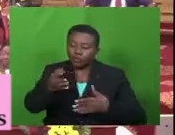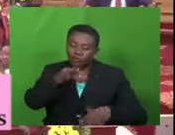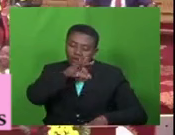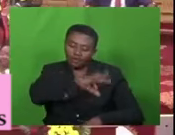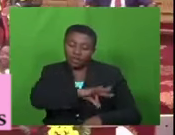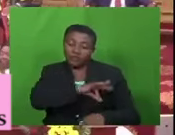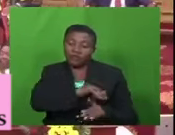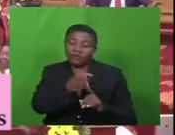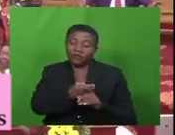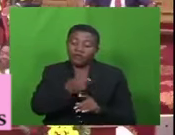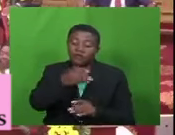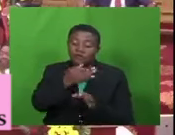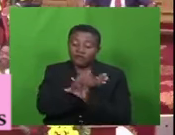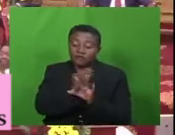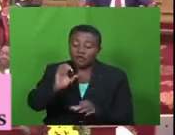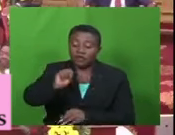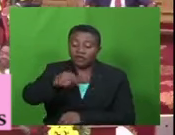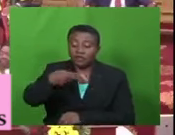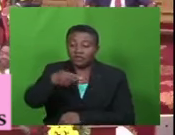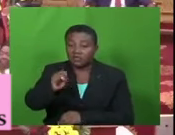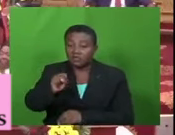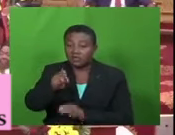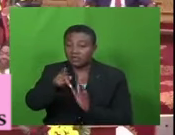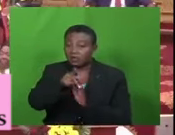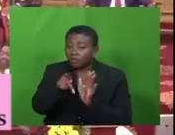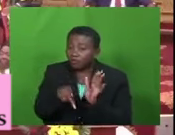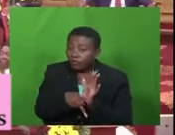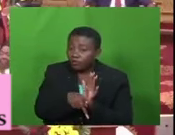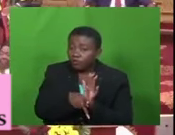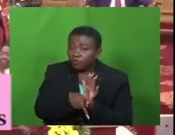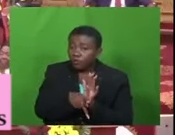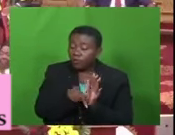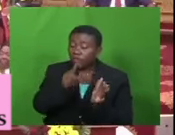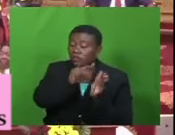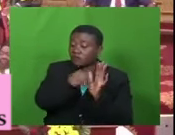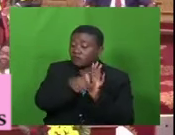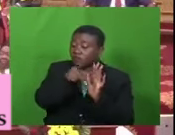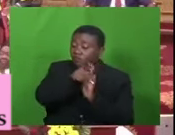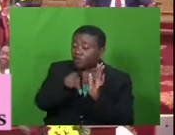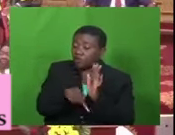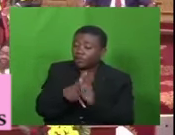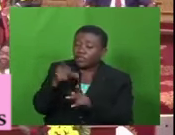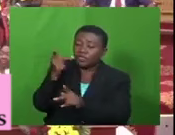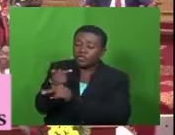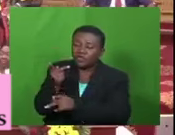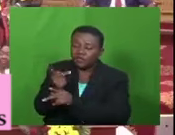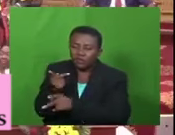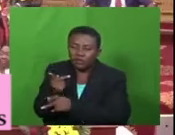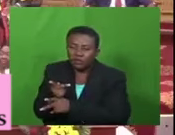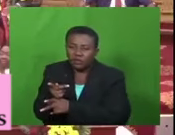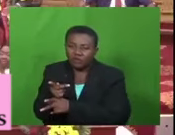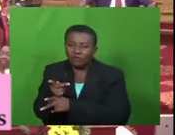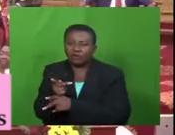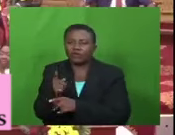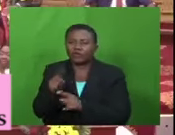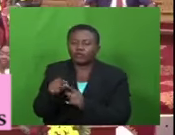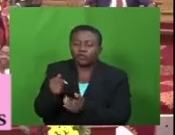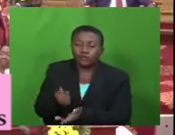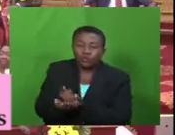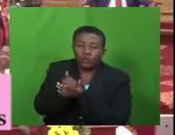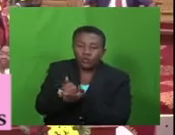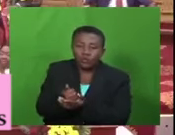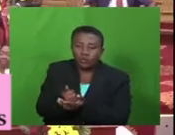policy. Predictions that the policy would lead to a lowering of standards proved wide,